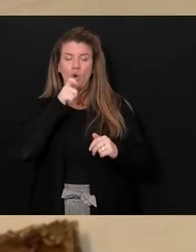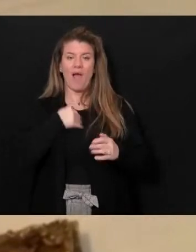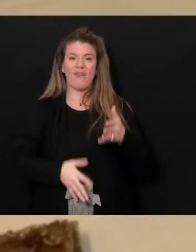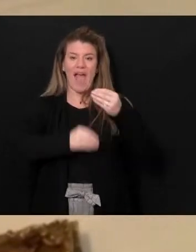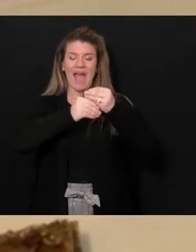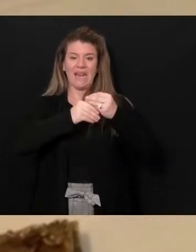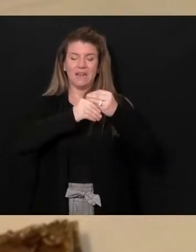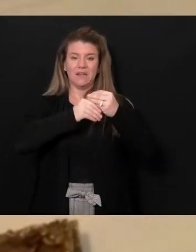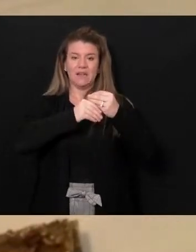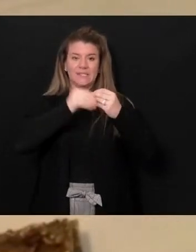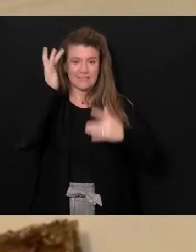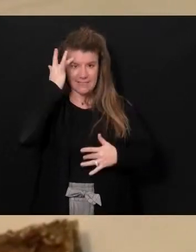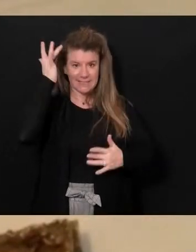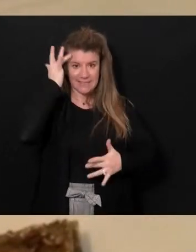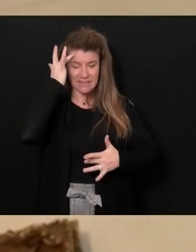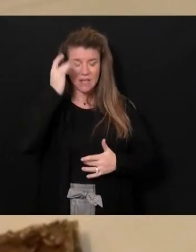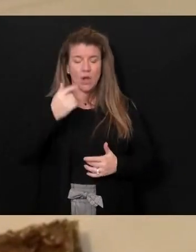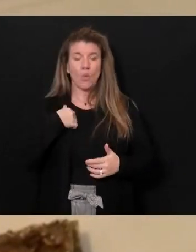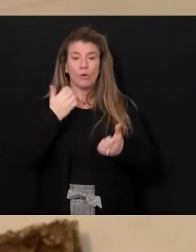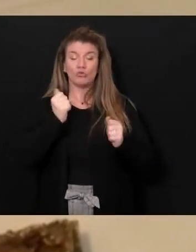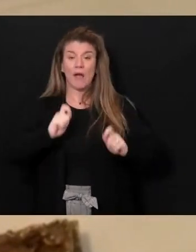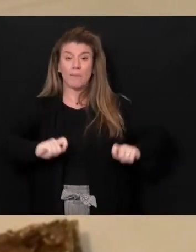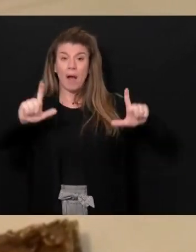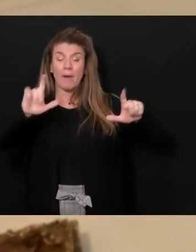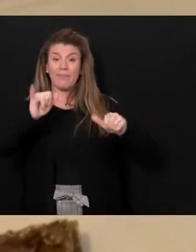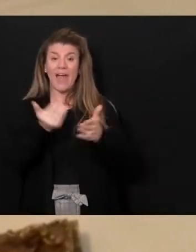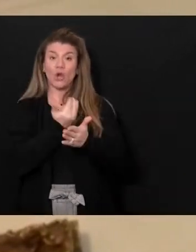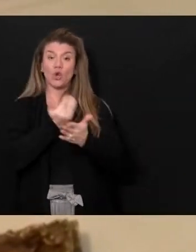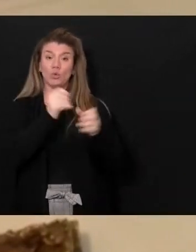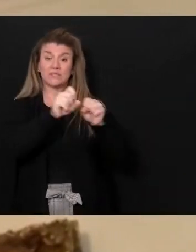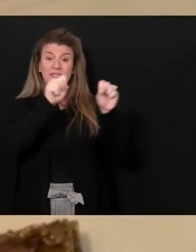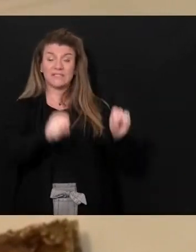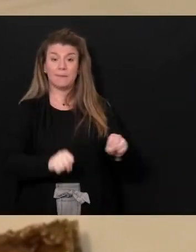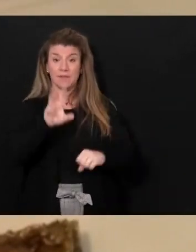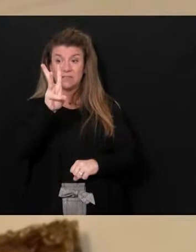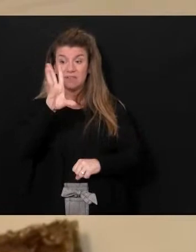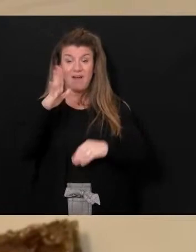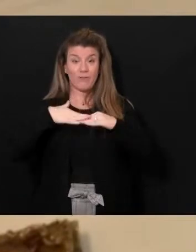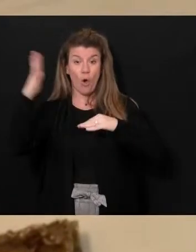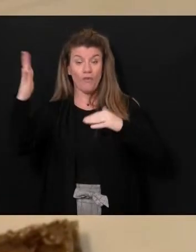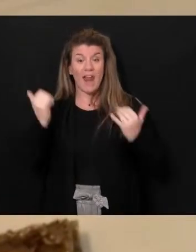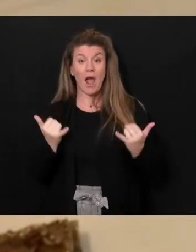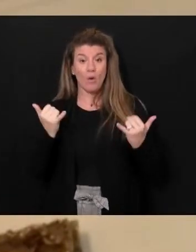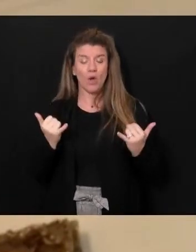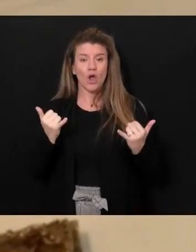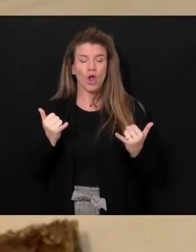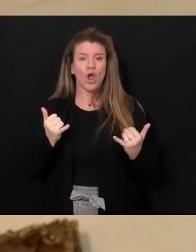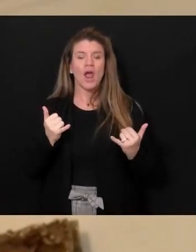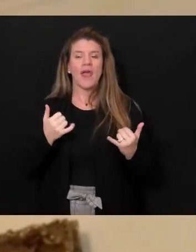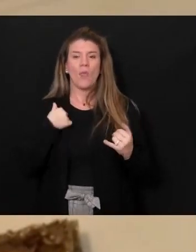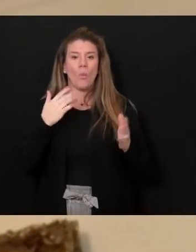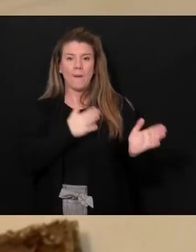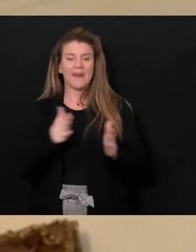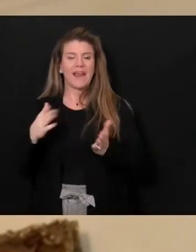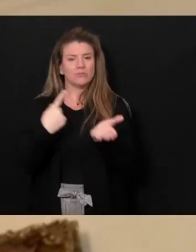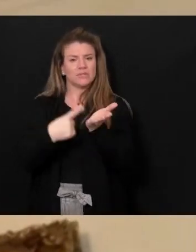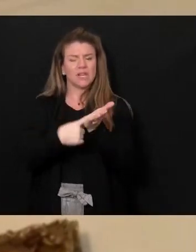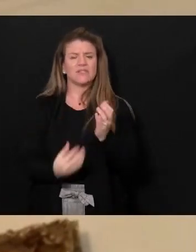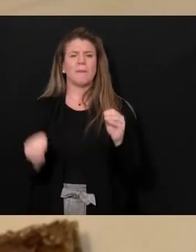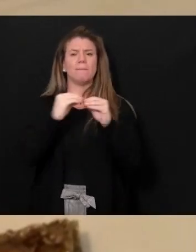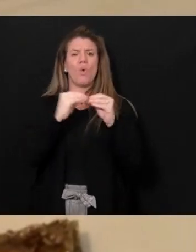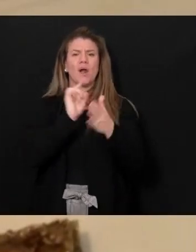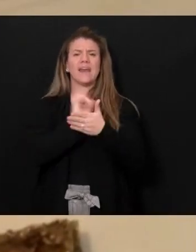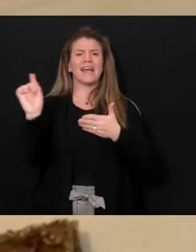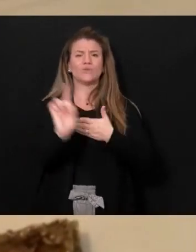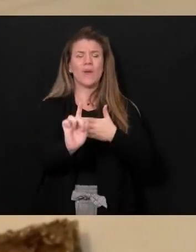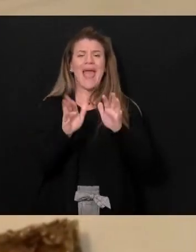conditions. We're trying to roll out the system with 65 and over right now, and we plan on talking more next week about how we